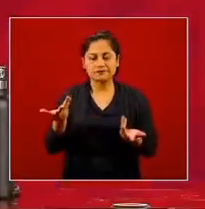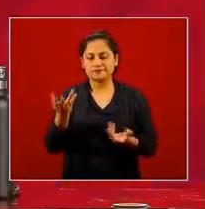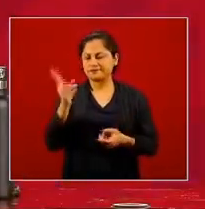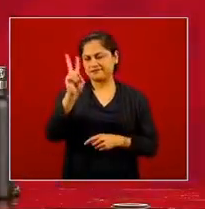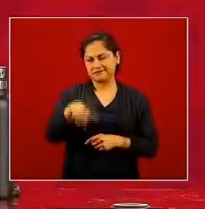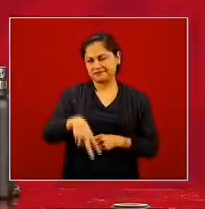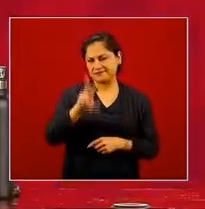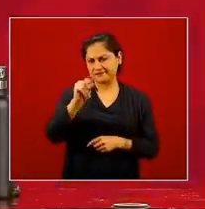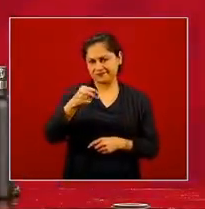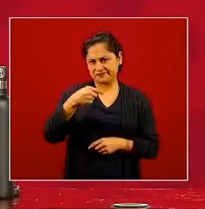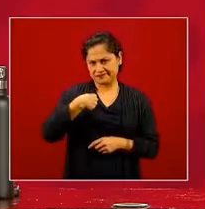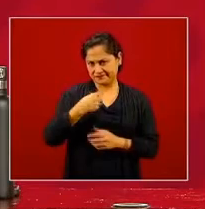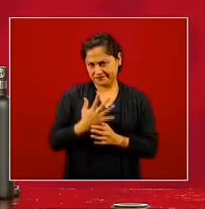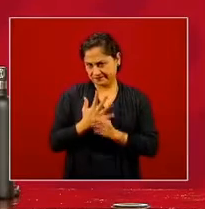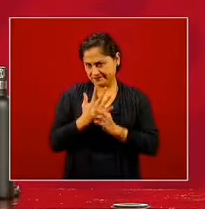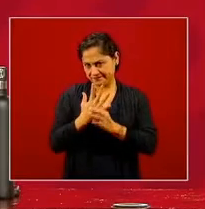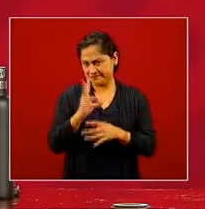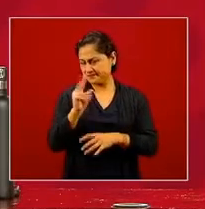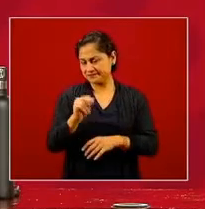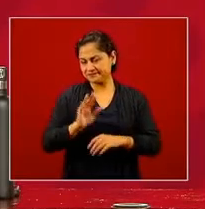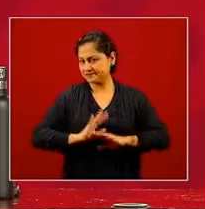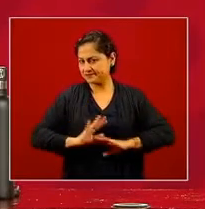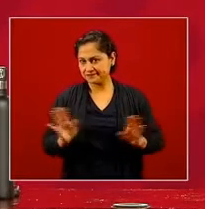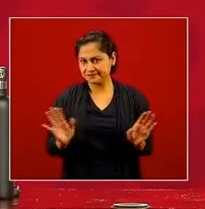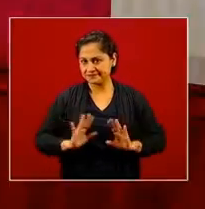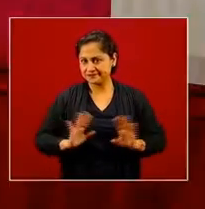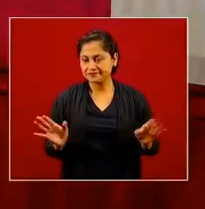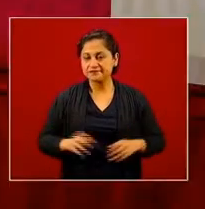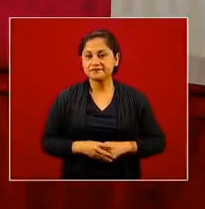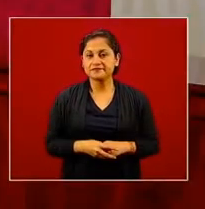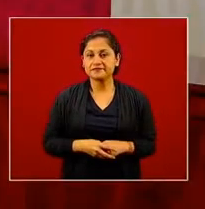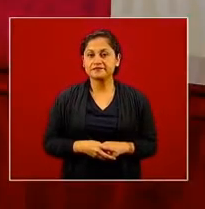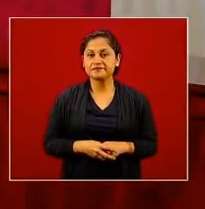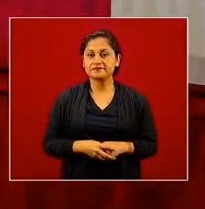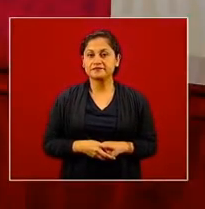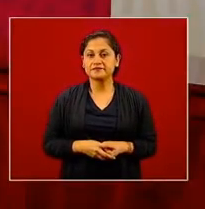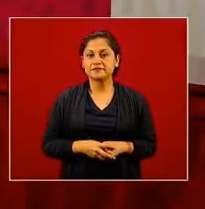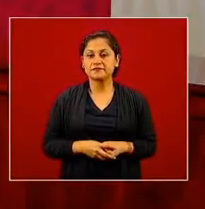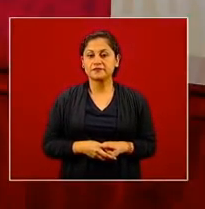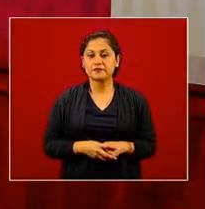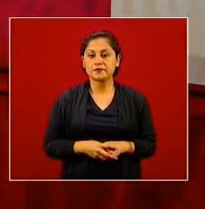like an enemy of the masks. I think it's clear that this is not the case.